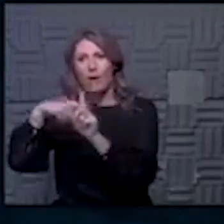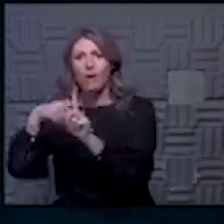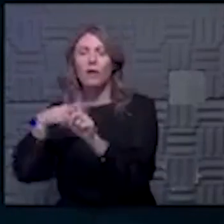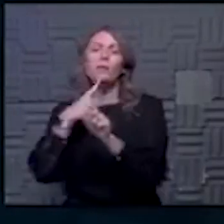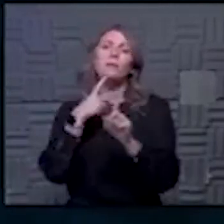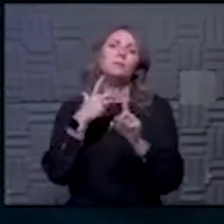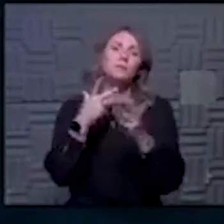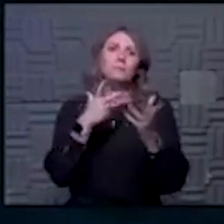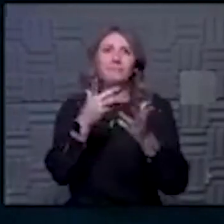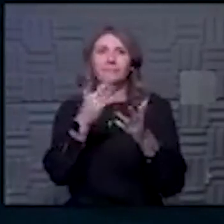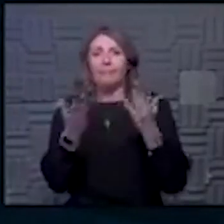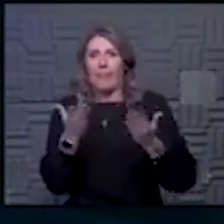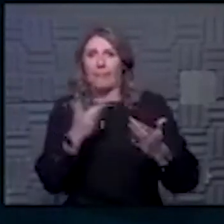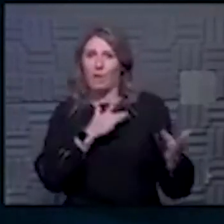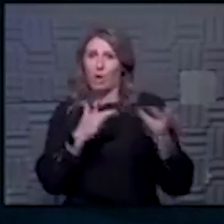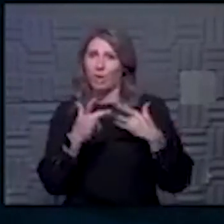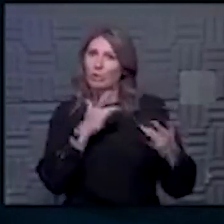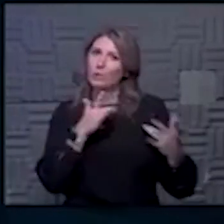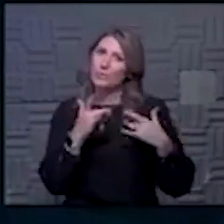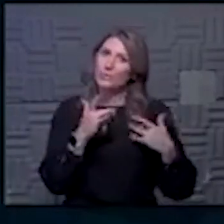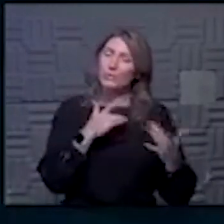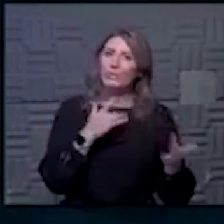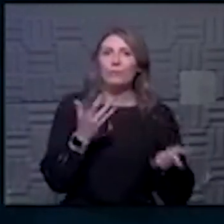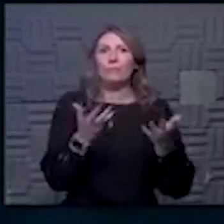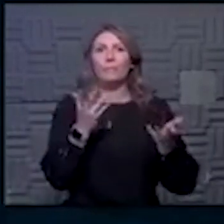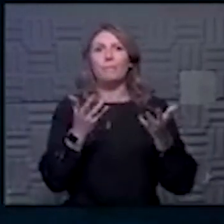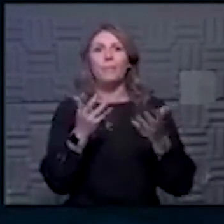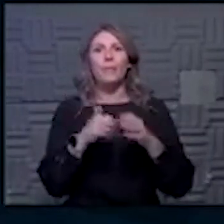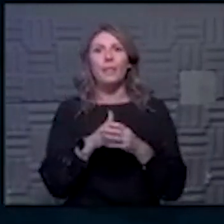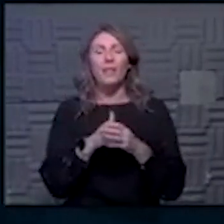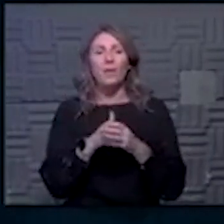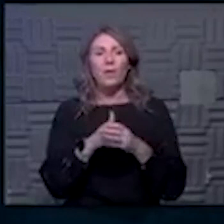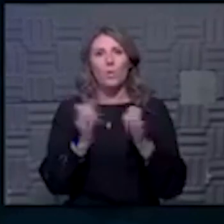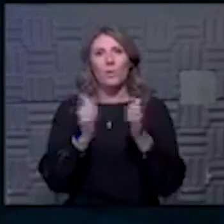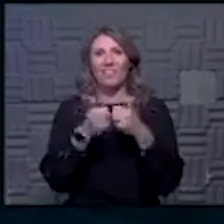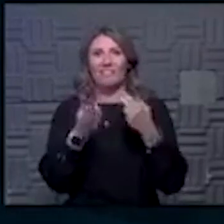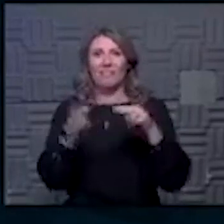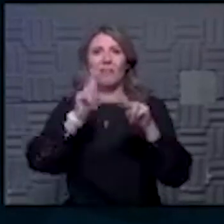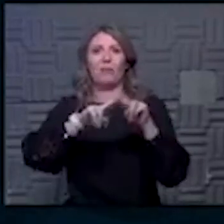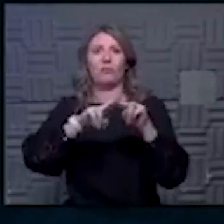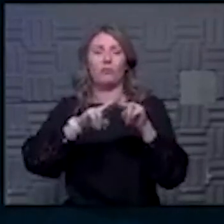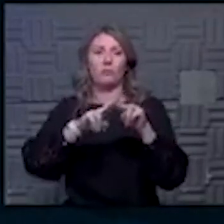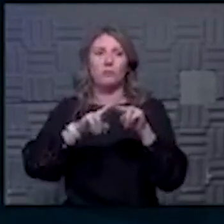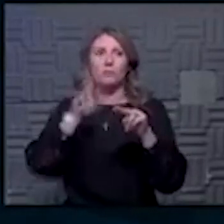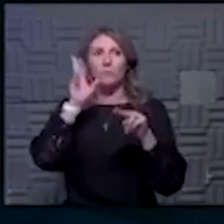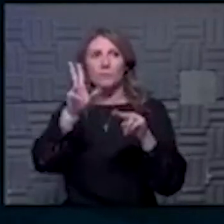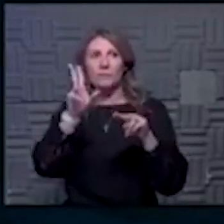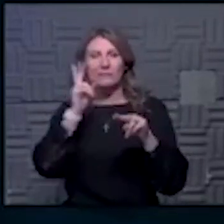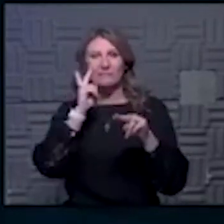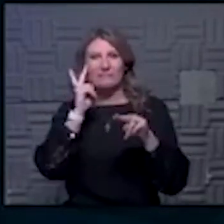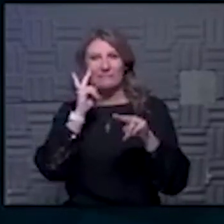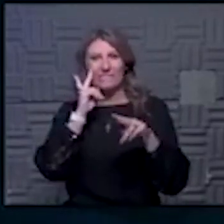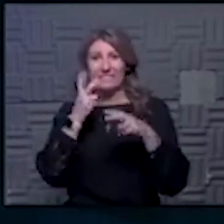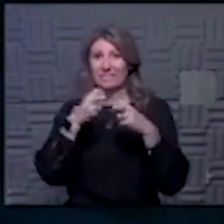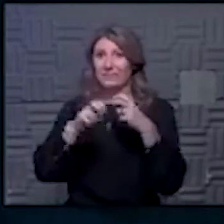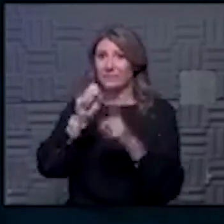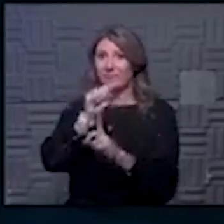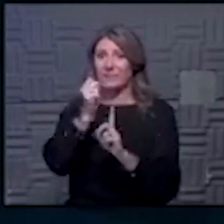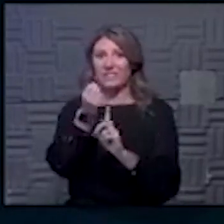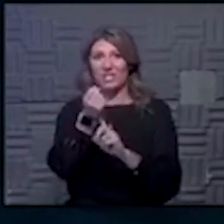find there is a concern that as they increase, we'll find ourselves in a difficult